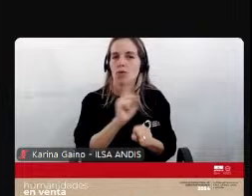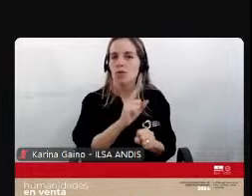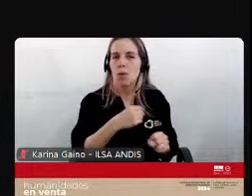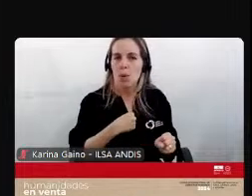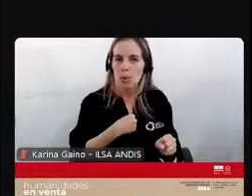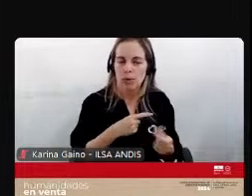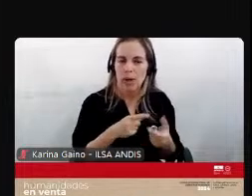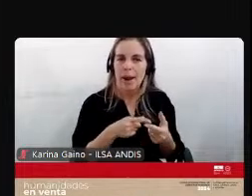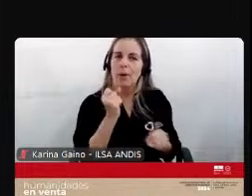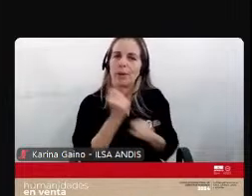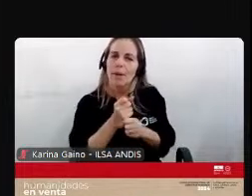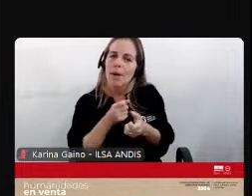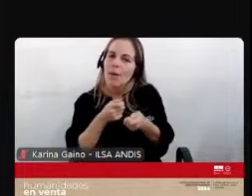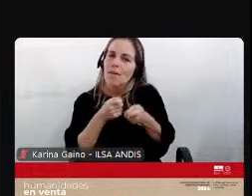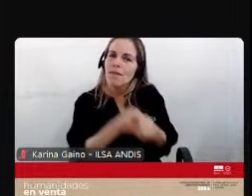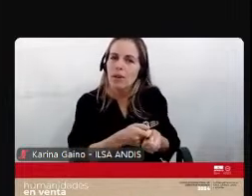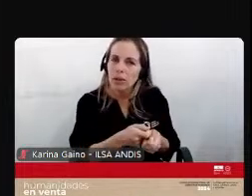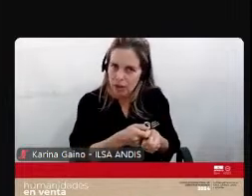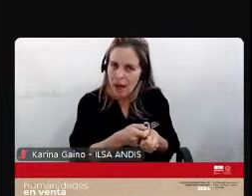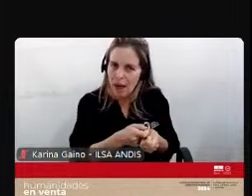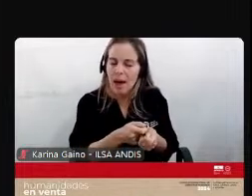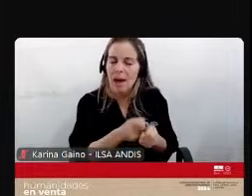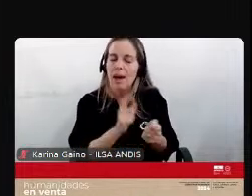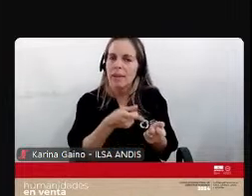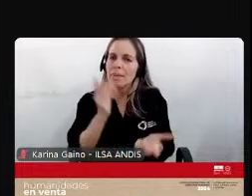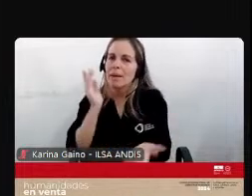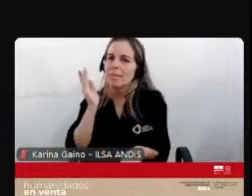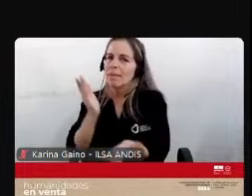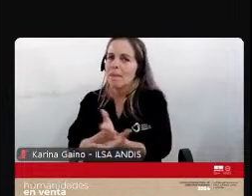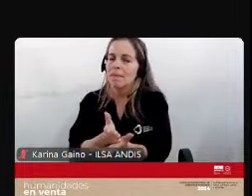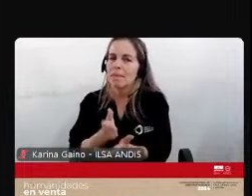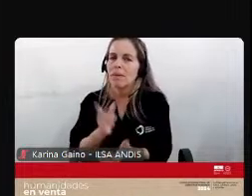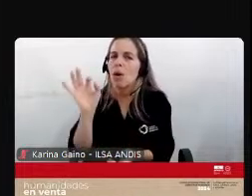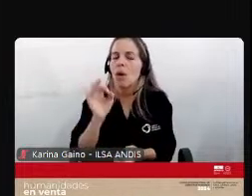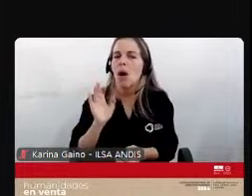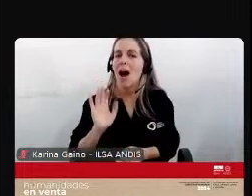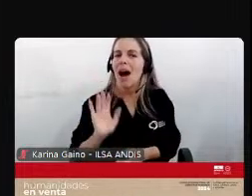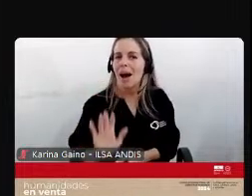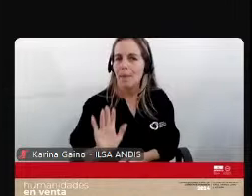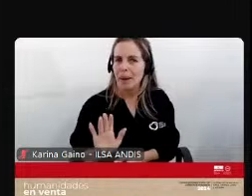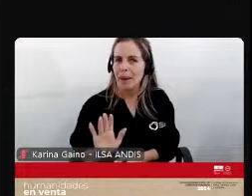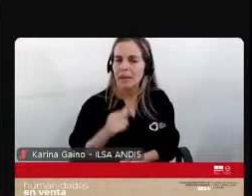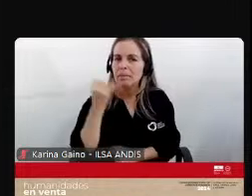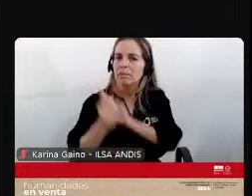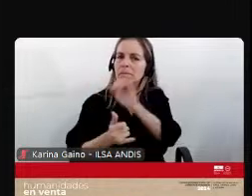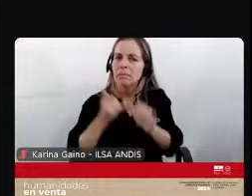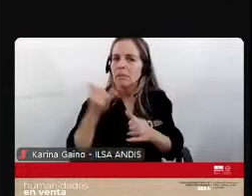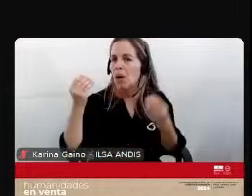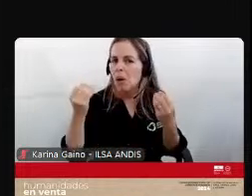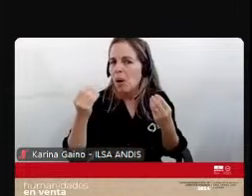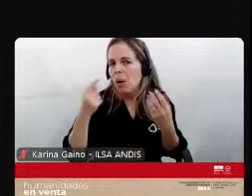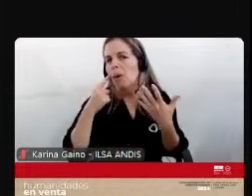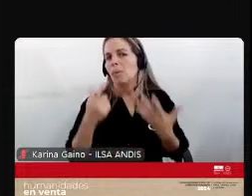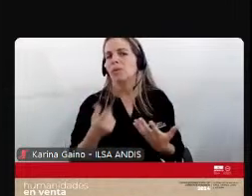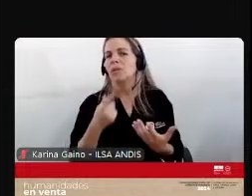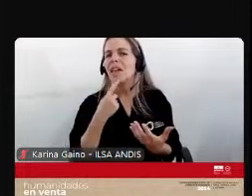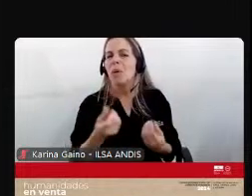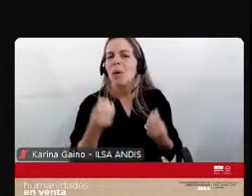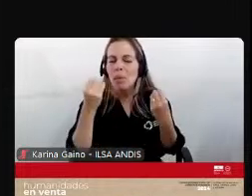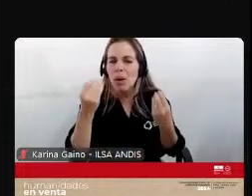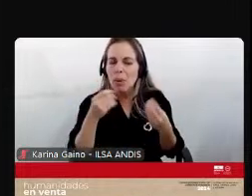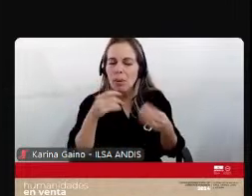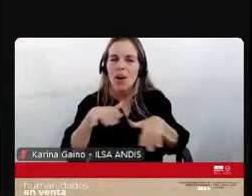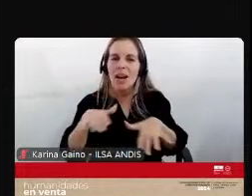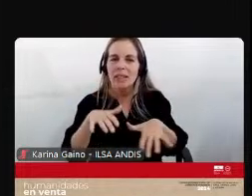I'm going to talk about how those indicators are manifested in practice. So it's important for